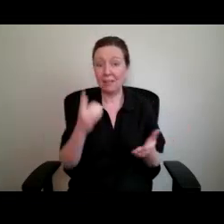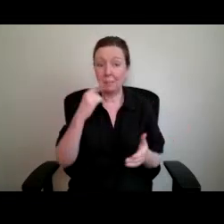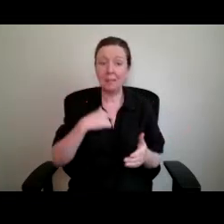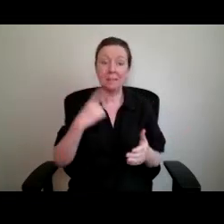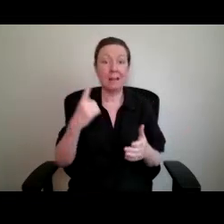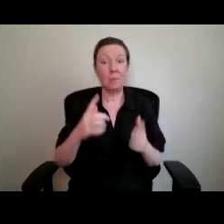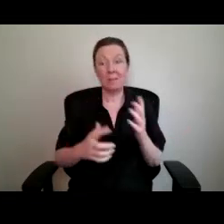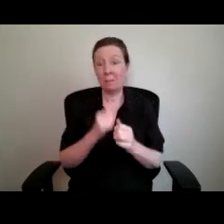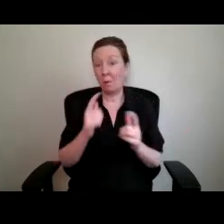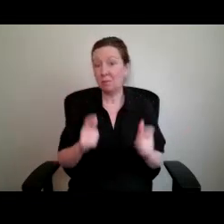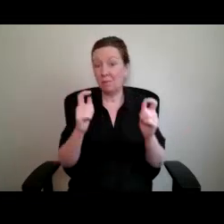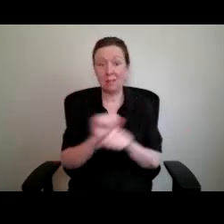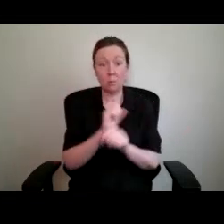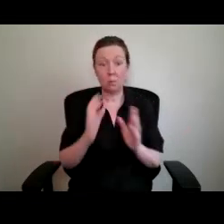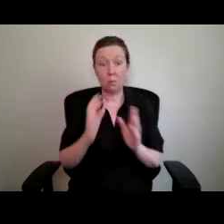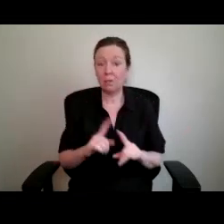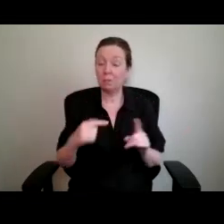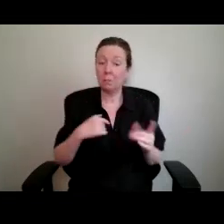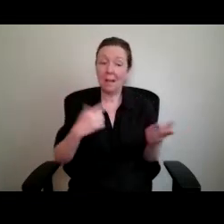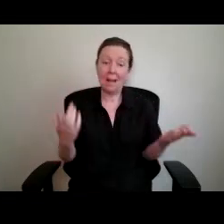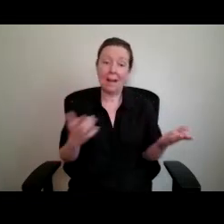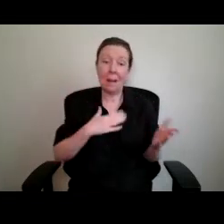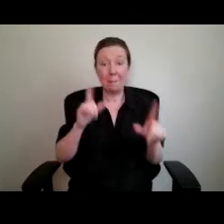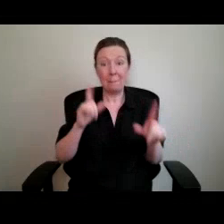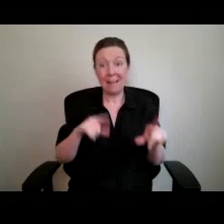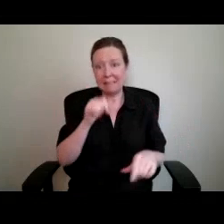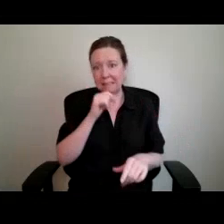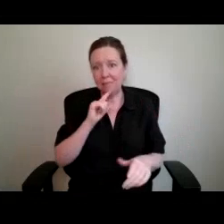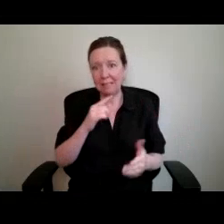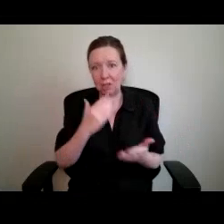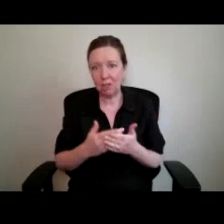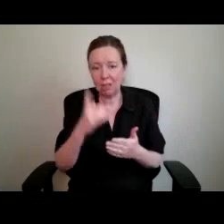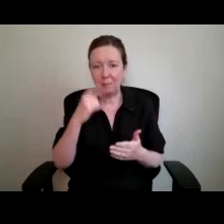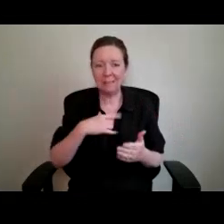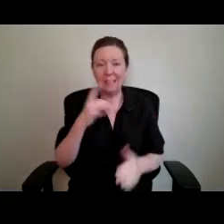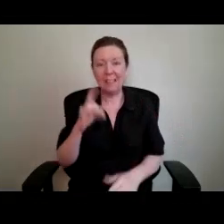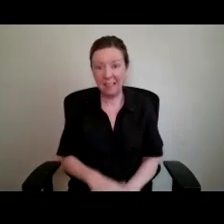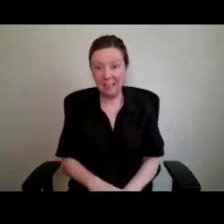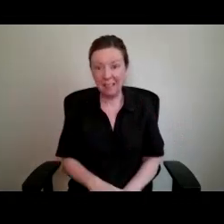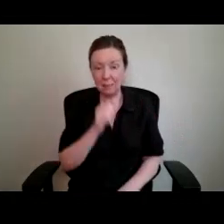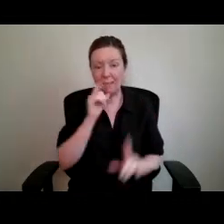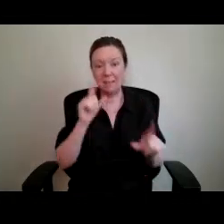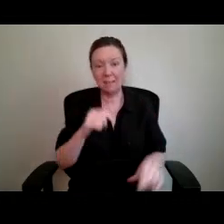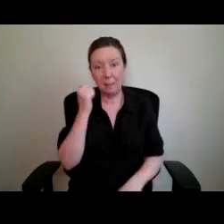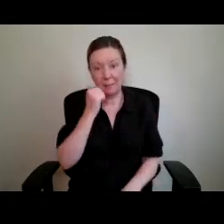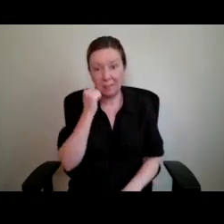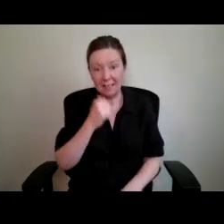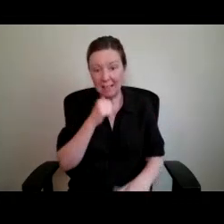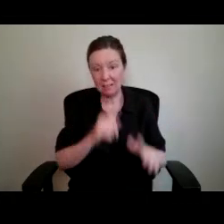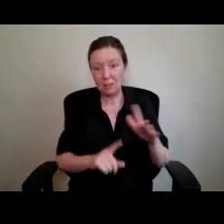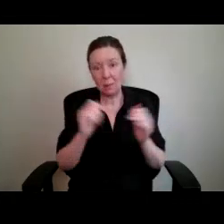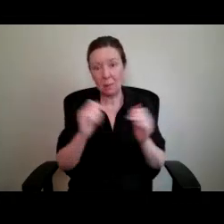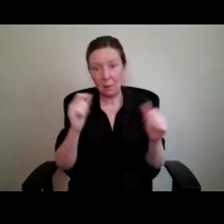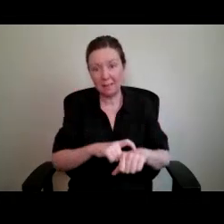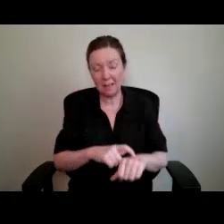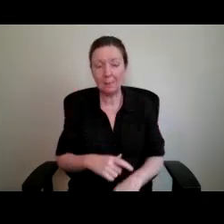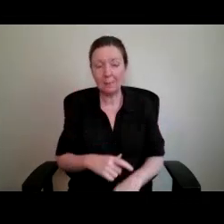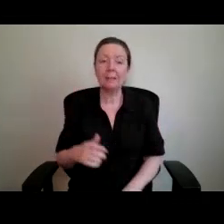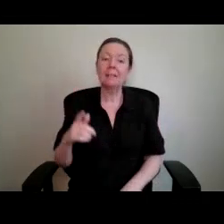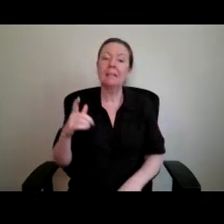fastest workers, but my attendance wasn't very good because I didn't like it, so I didn't show up. She came to her